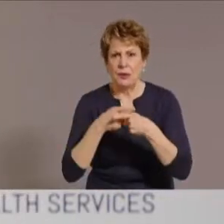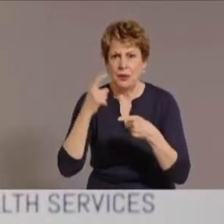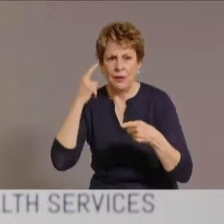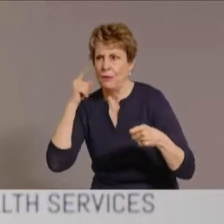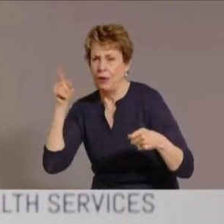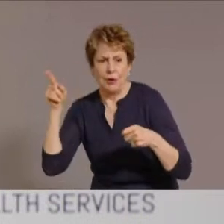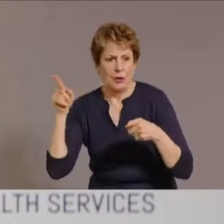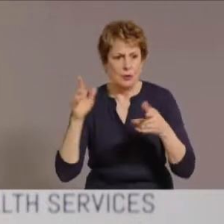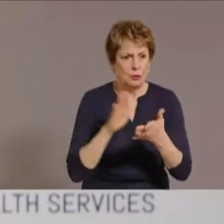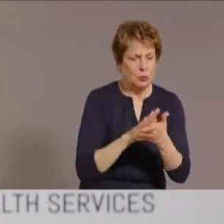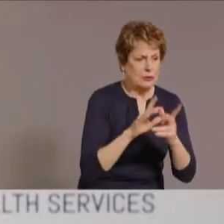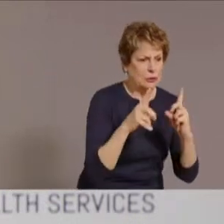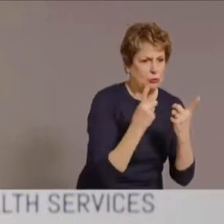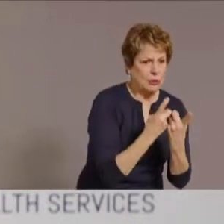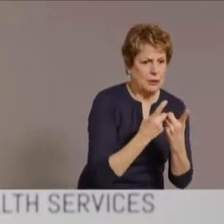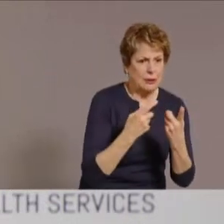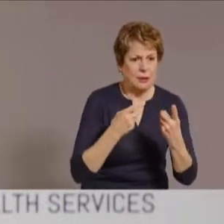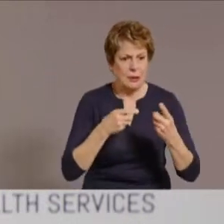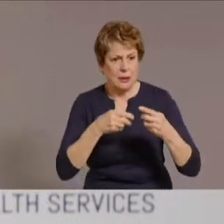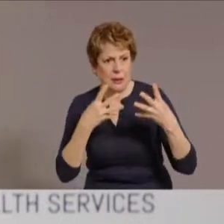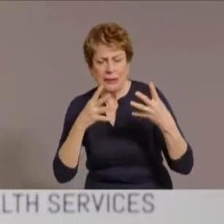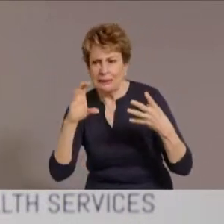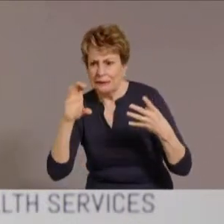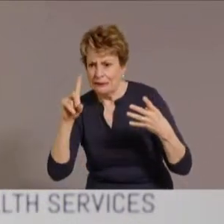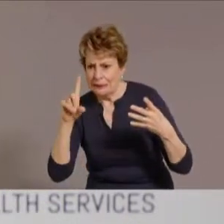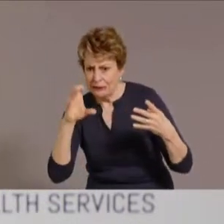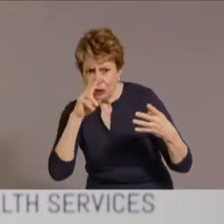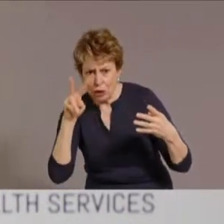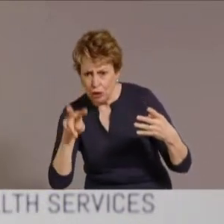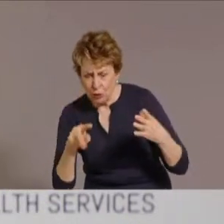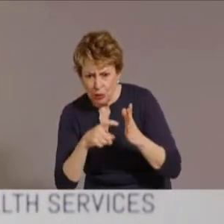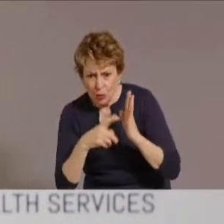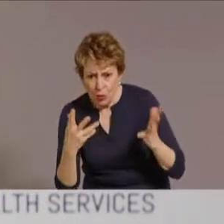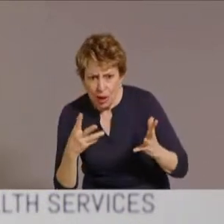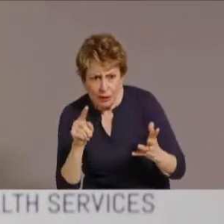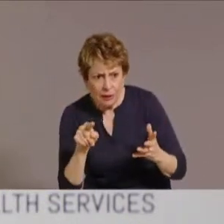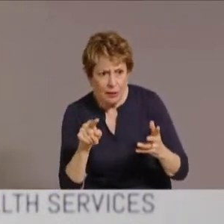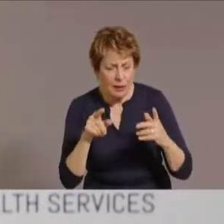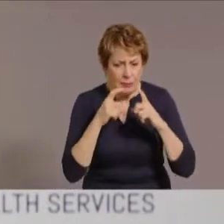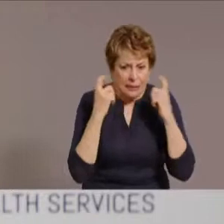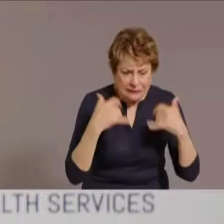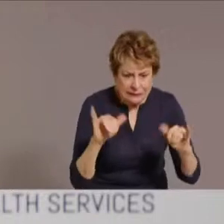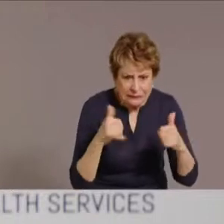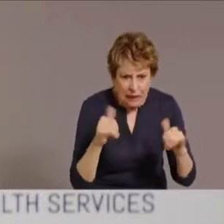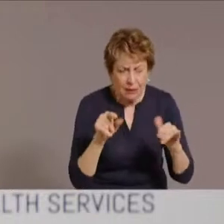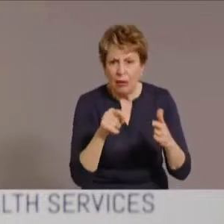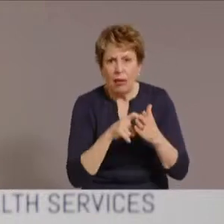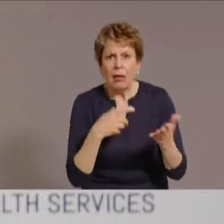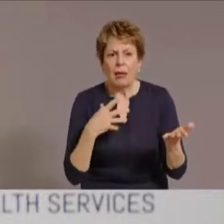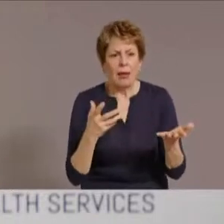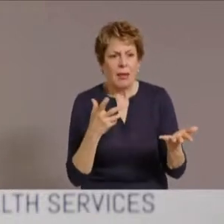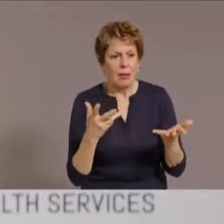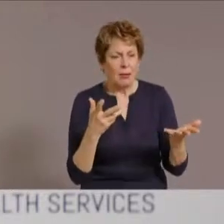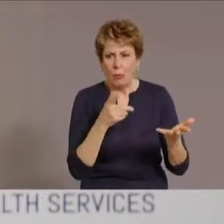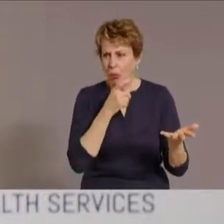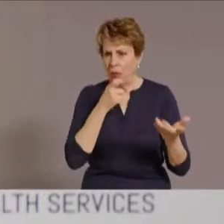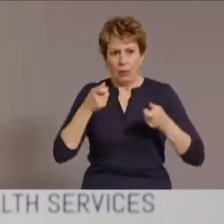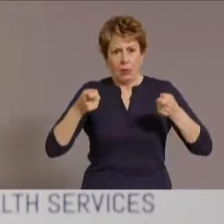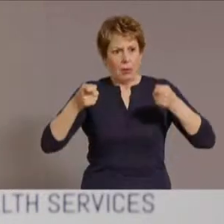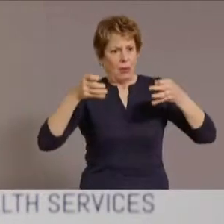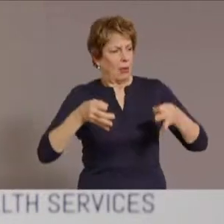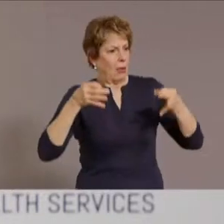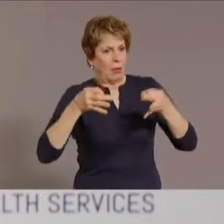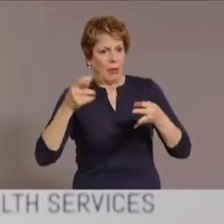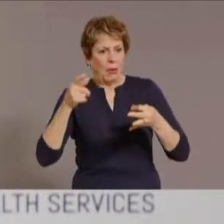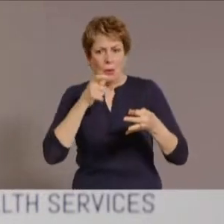found out the CDC was, in fact, still recommending it for schools. So who's zooming who here? You know, are we getting BS on